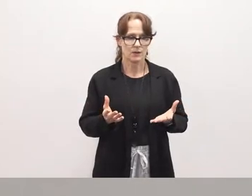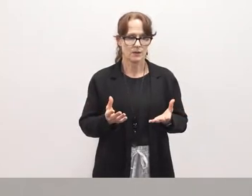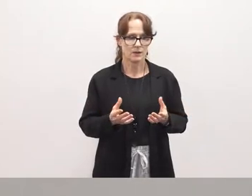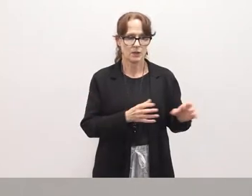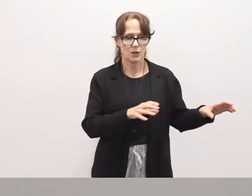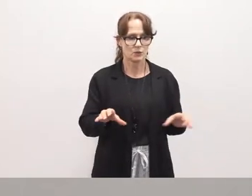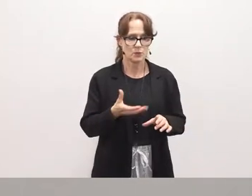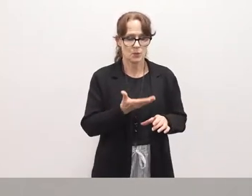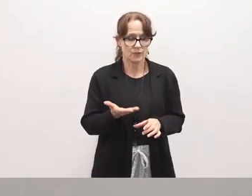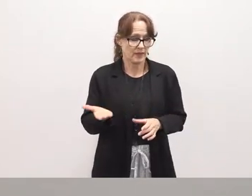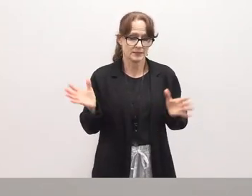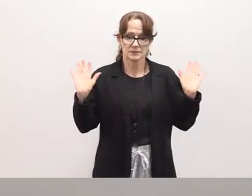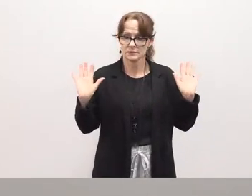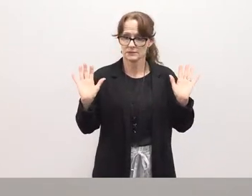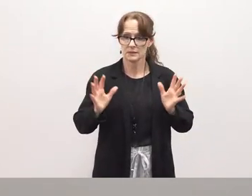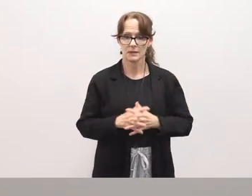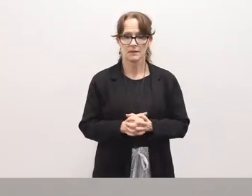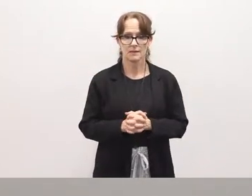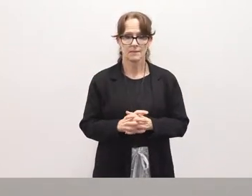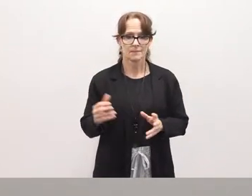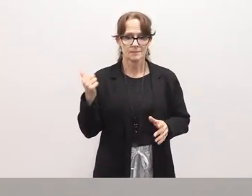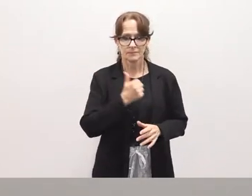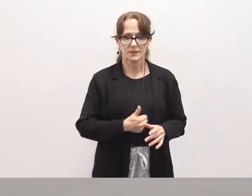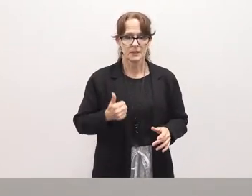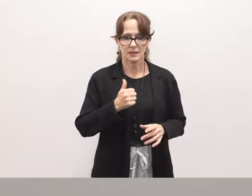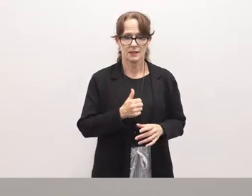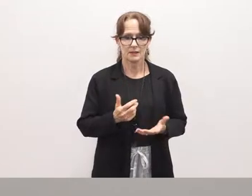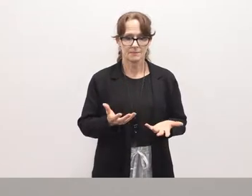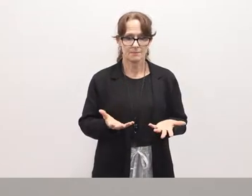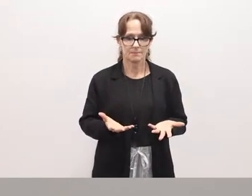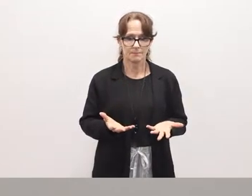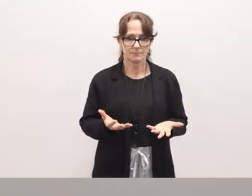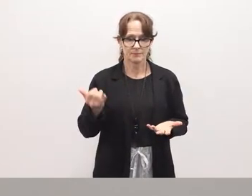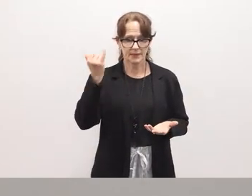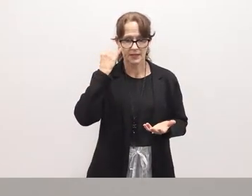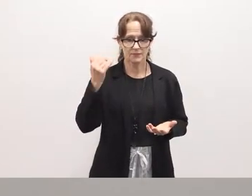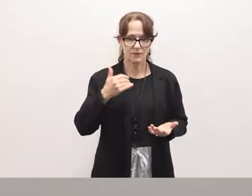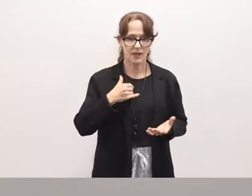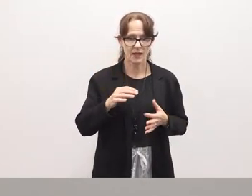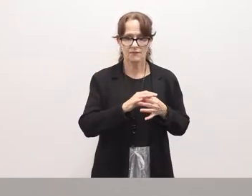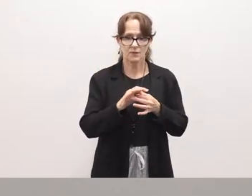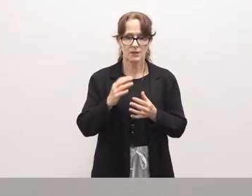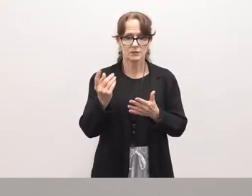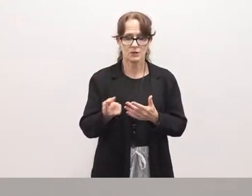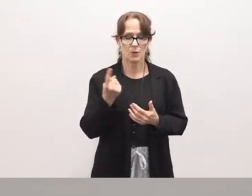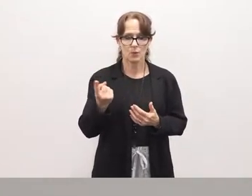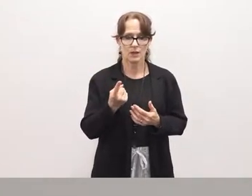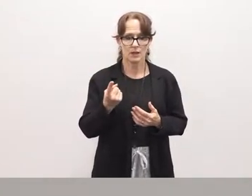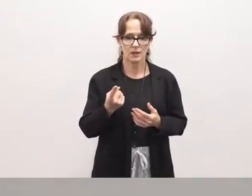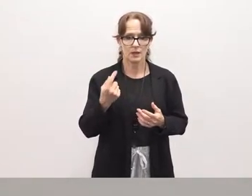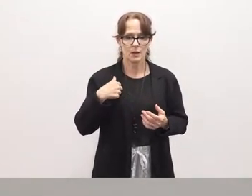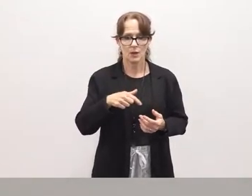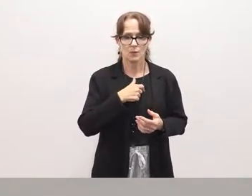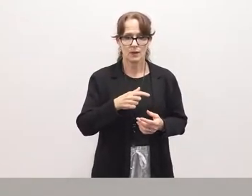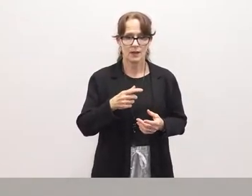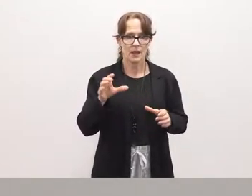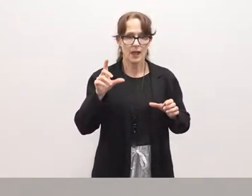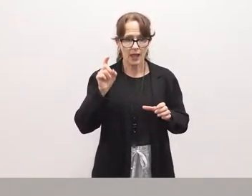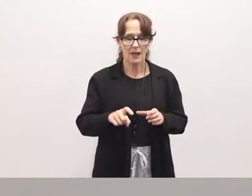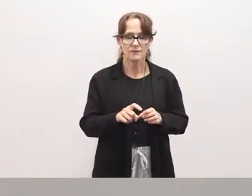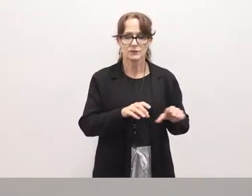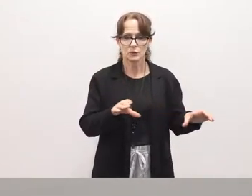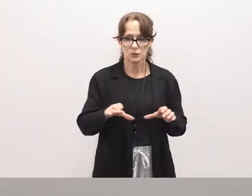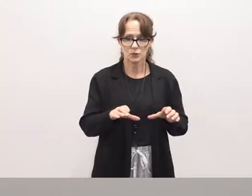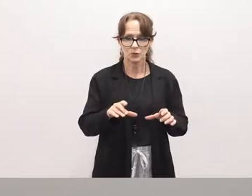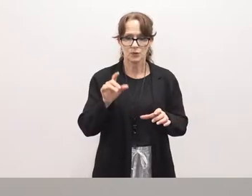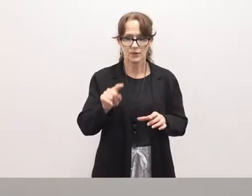done. And sorry, you can't do you if you've got a relationship with somebody that says we have to get this done